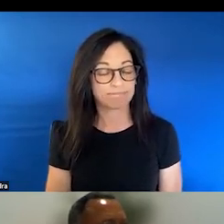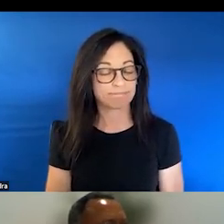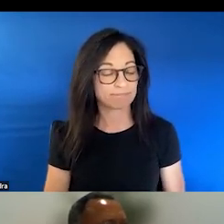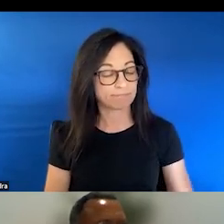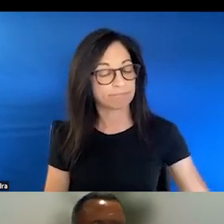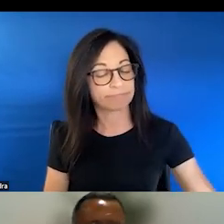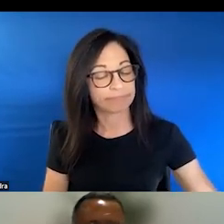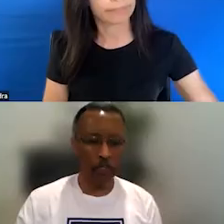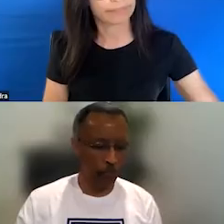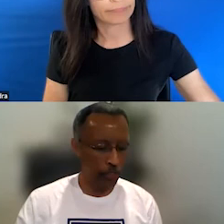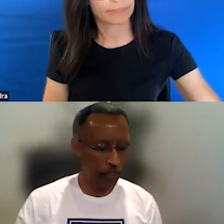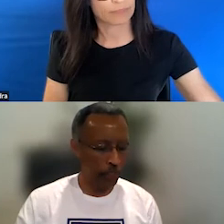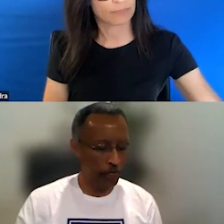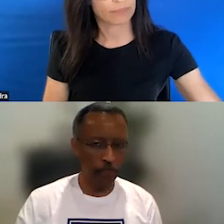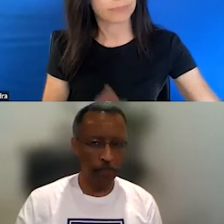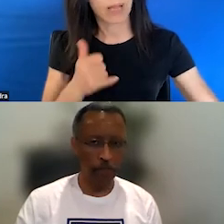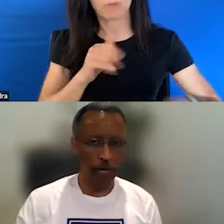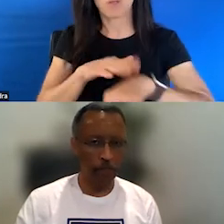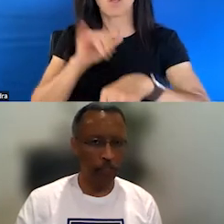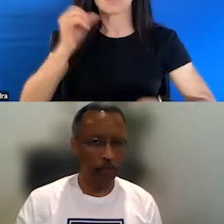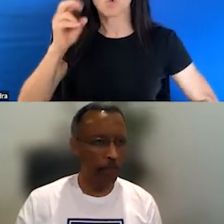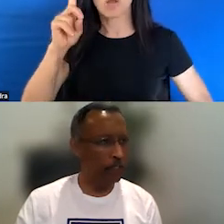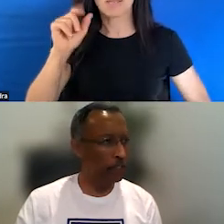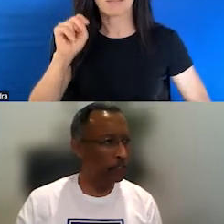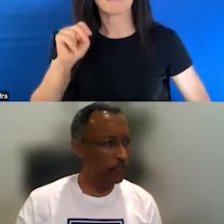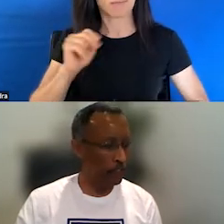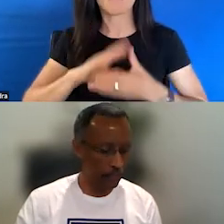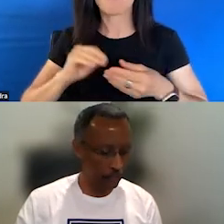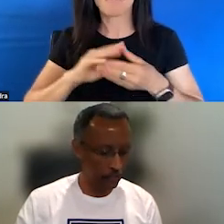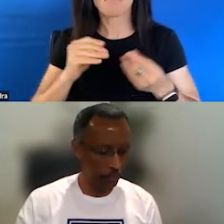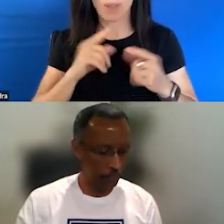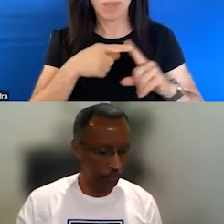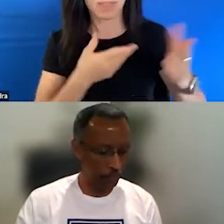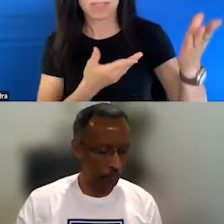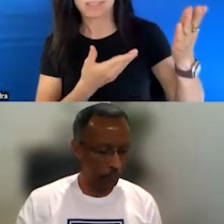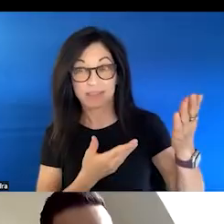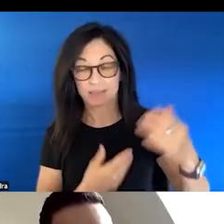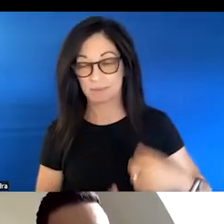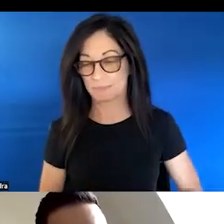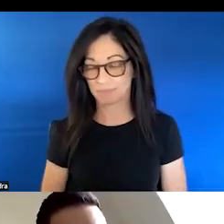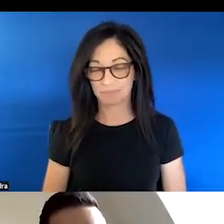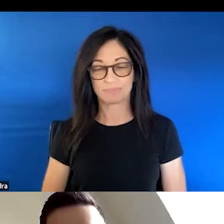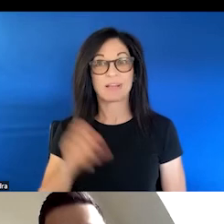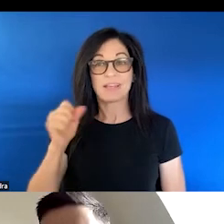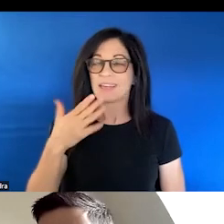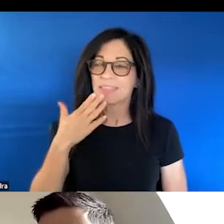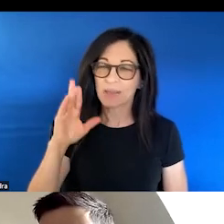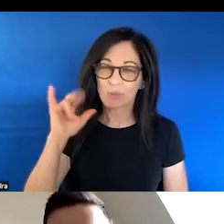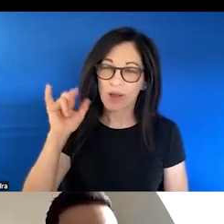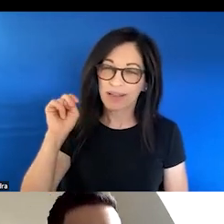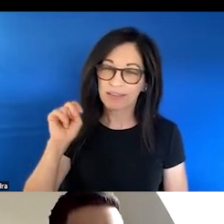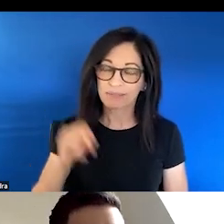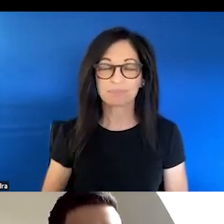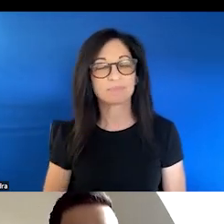And with these, I'm going to call on Jordan. If you have a few comments you want to make on this. Yeah, thank you, Brian.